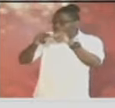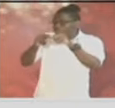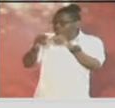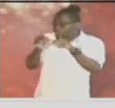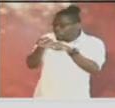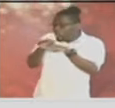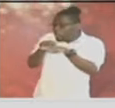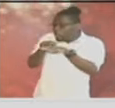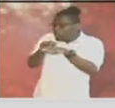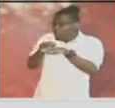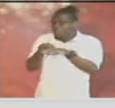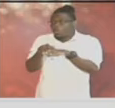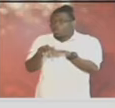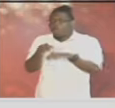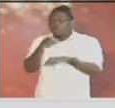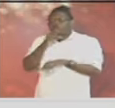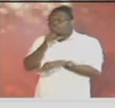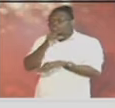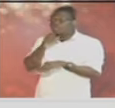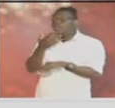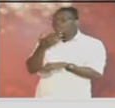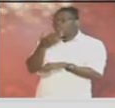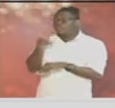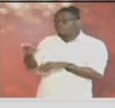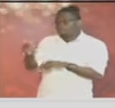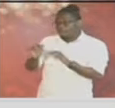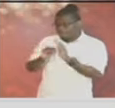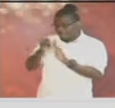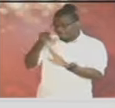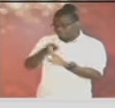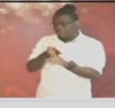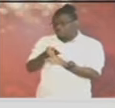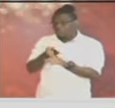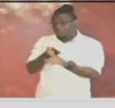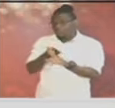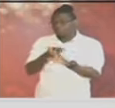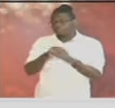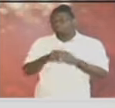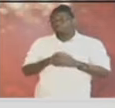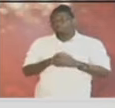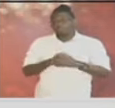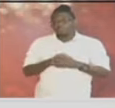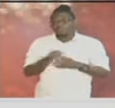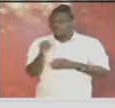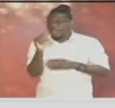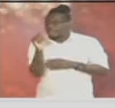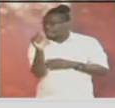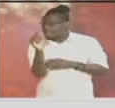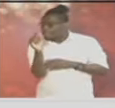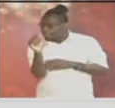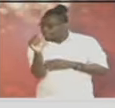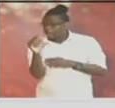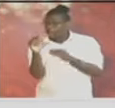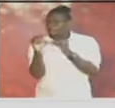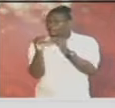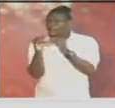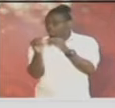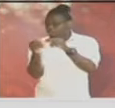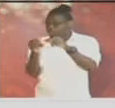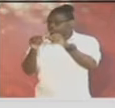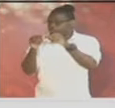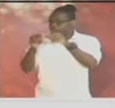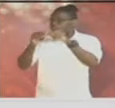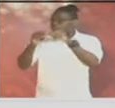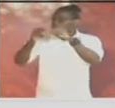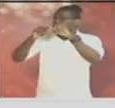bars representing the number of cases for the month of March getting progressively higher. We see that whereas the blue